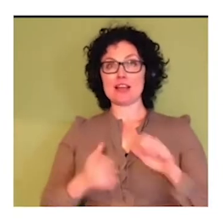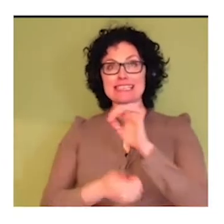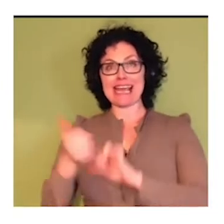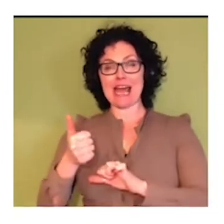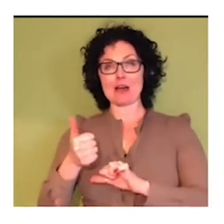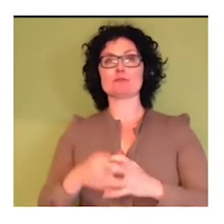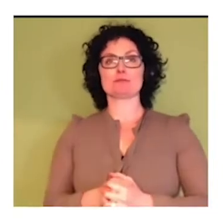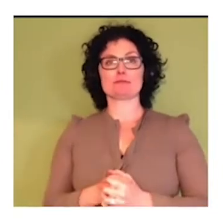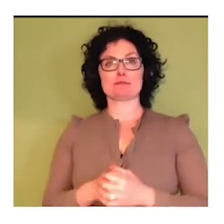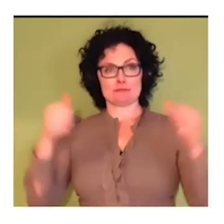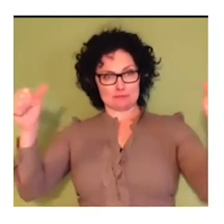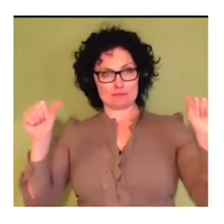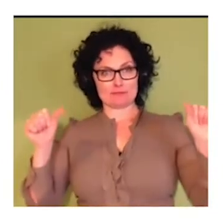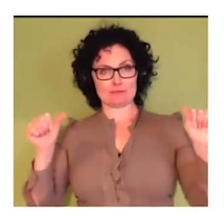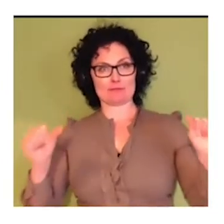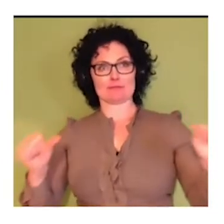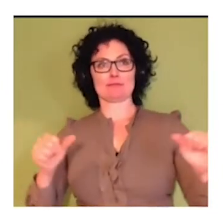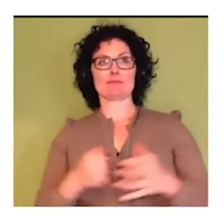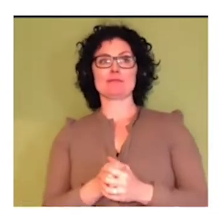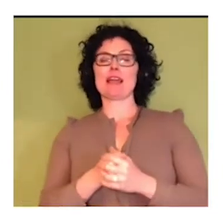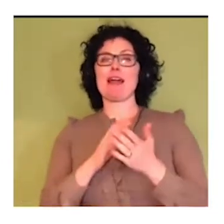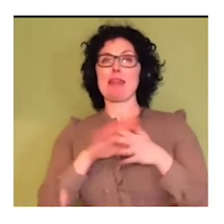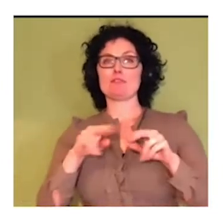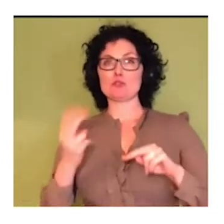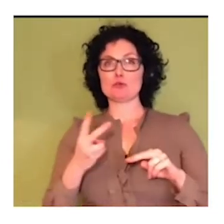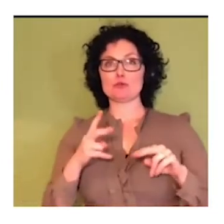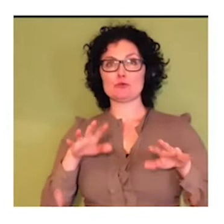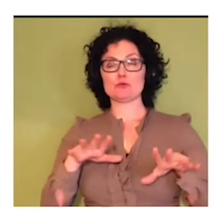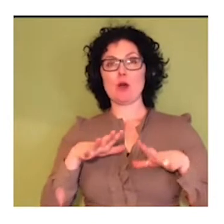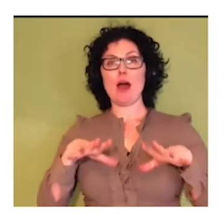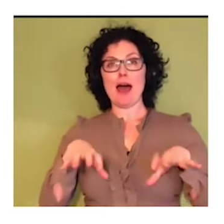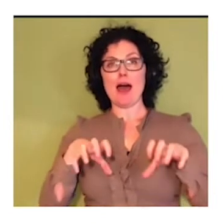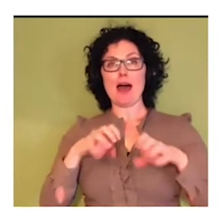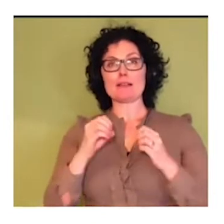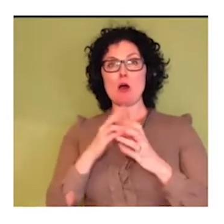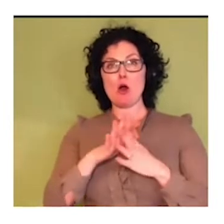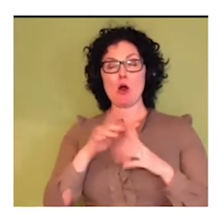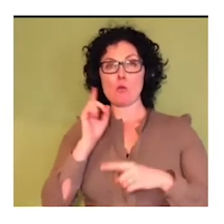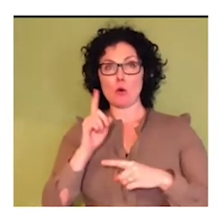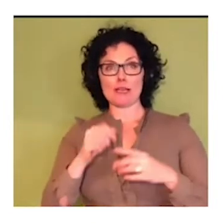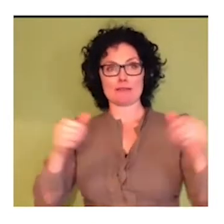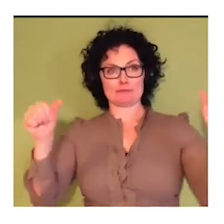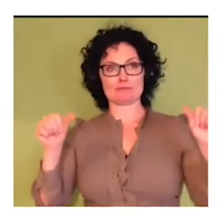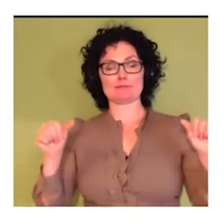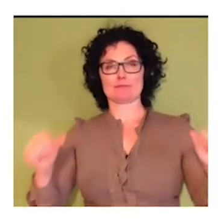April, 1912 heading level 2. Iceberg warnings, heading level 3. Iceberg, right